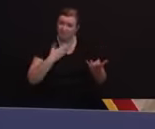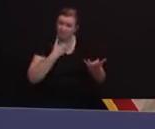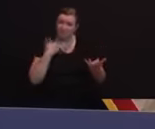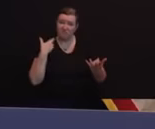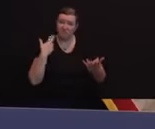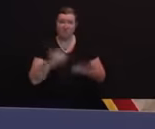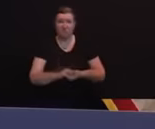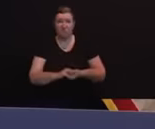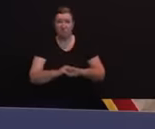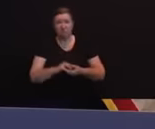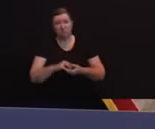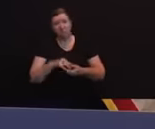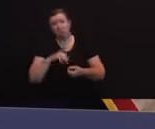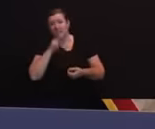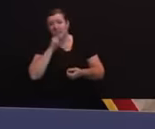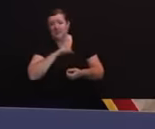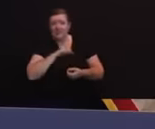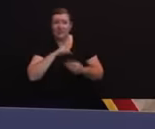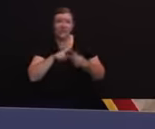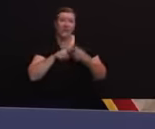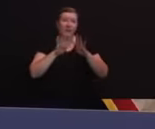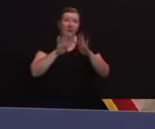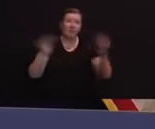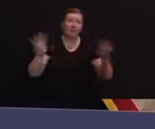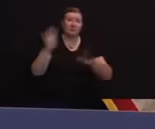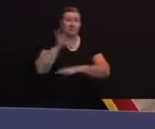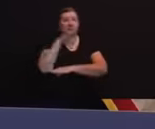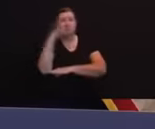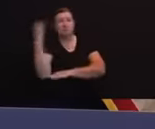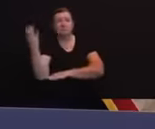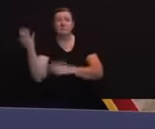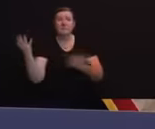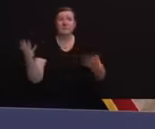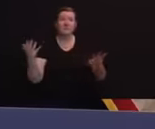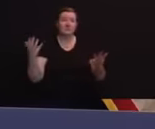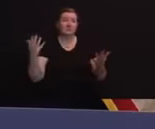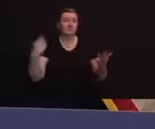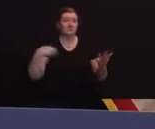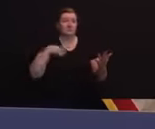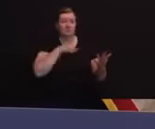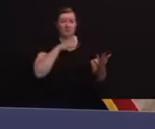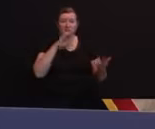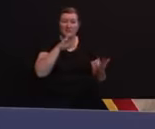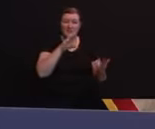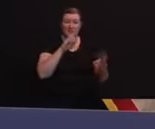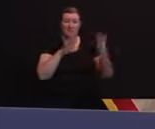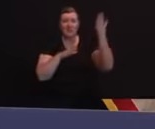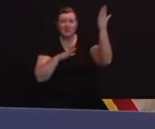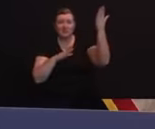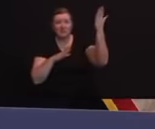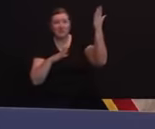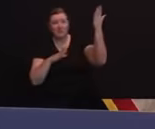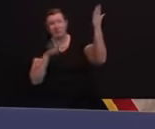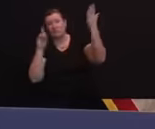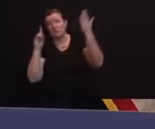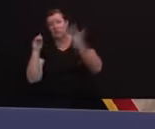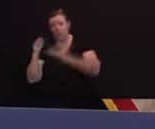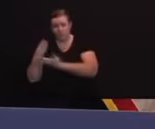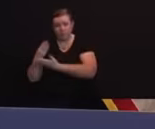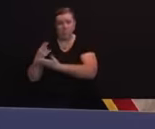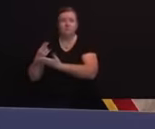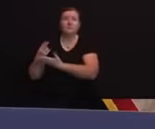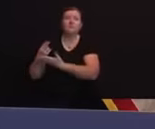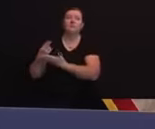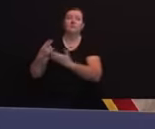the department will be providing guidance today to the administrators of long-term care facilities. To protect the health of this